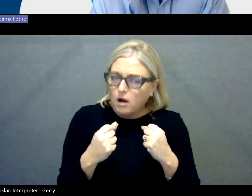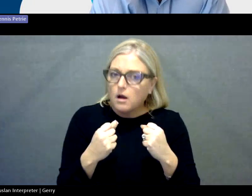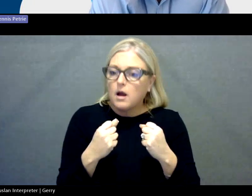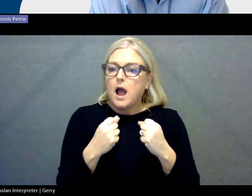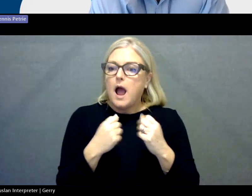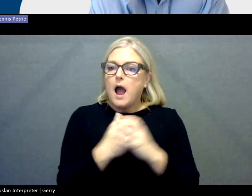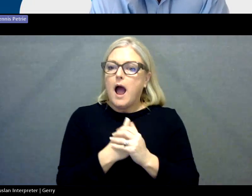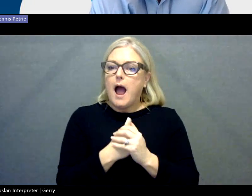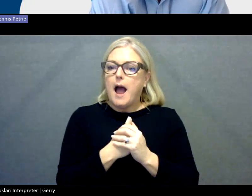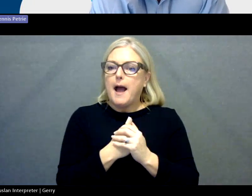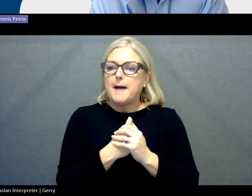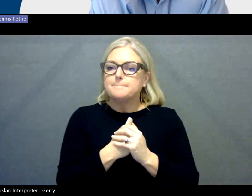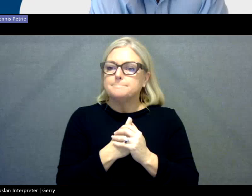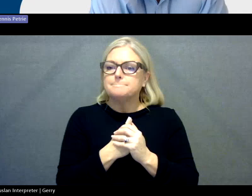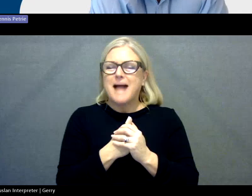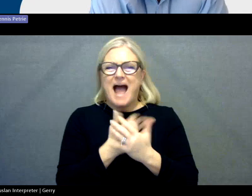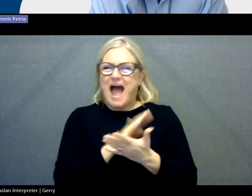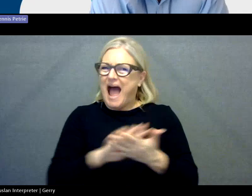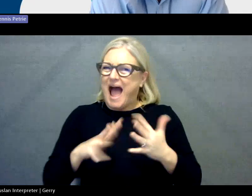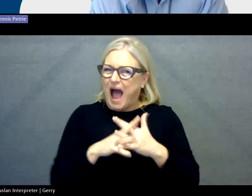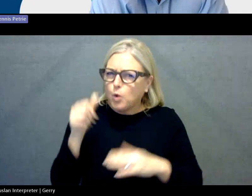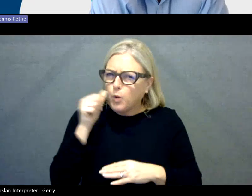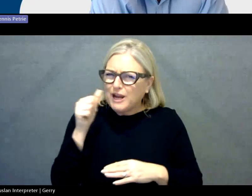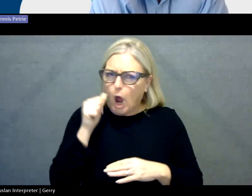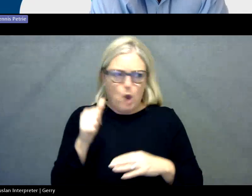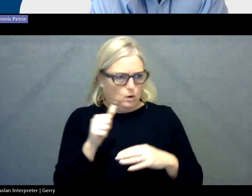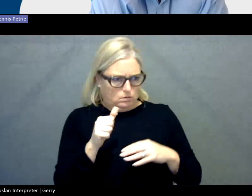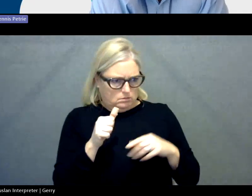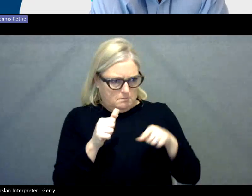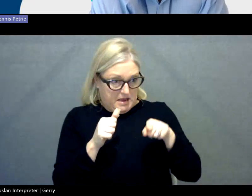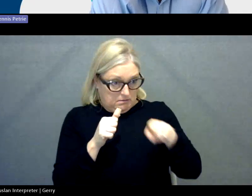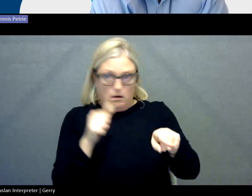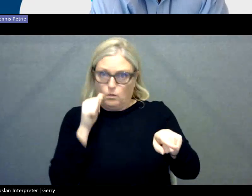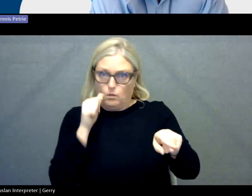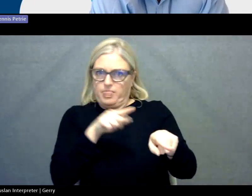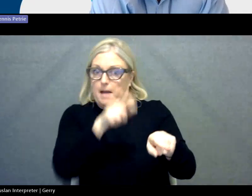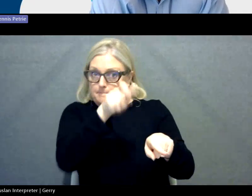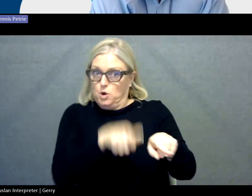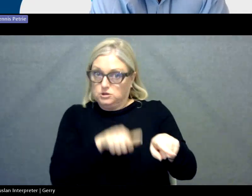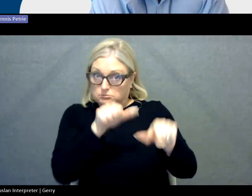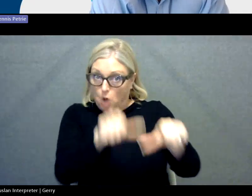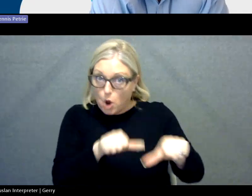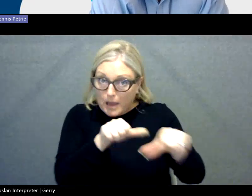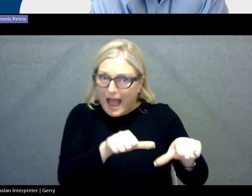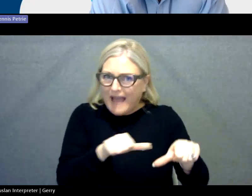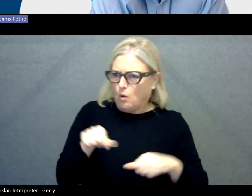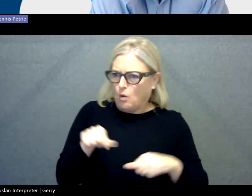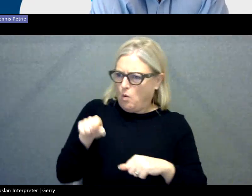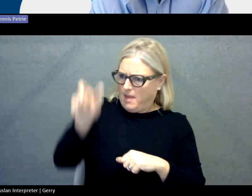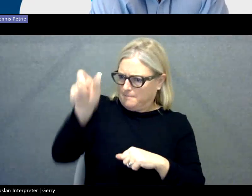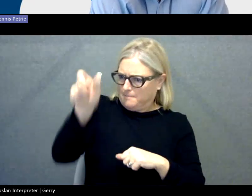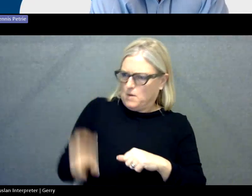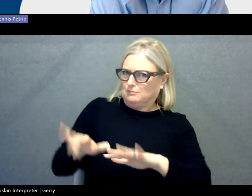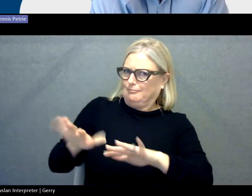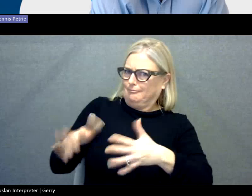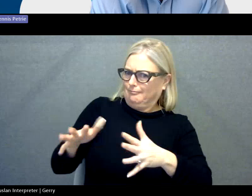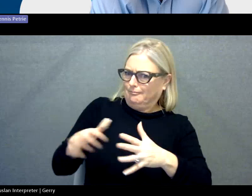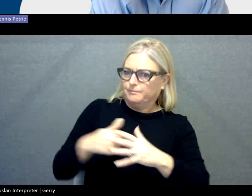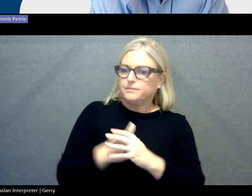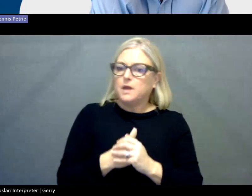participating? And if so, will this be linked to building a picture of connections that a person has, which might also contribute to articulating their